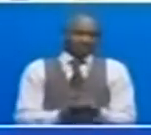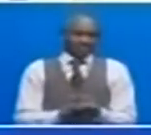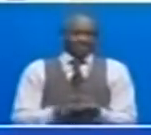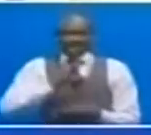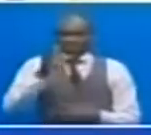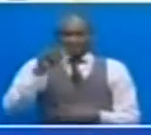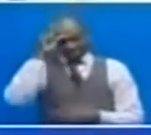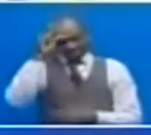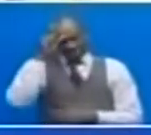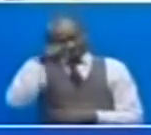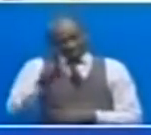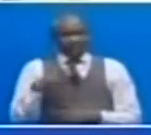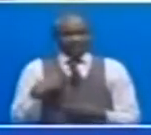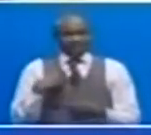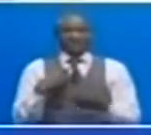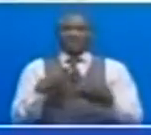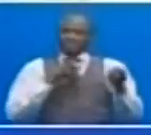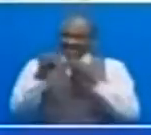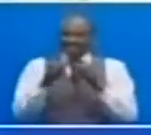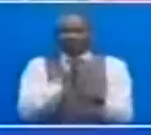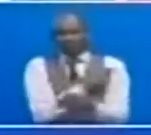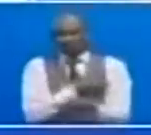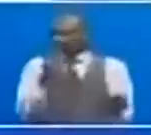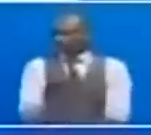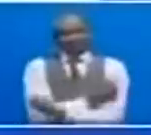County government can manage the hospitals. I don't think so.